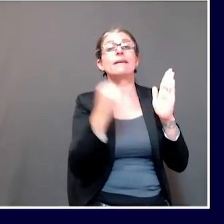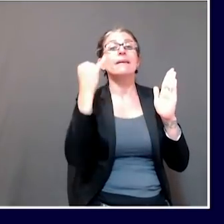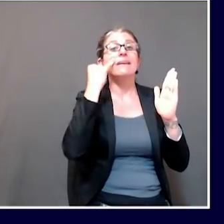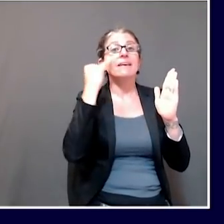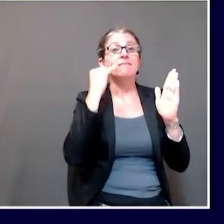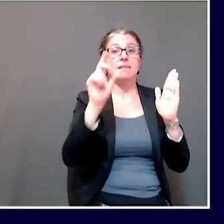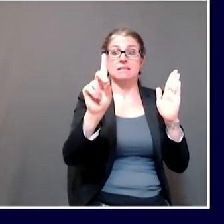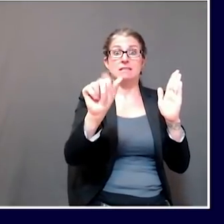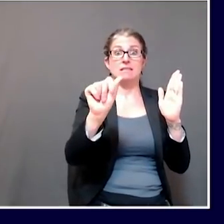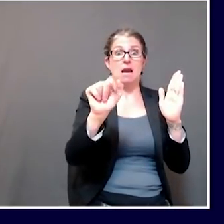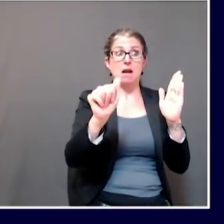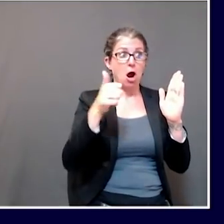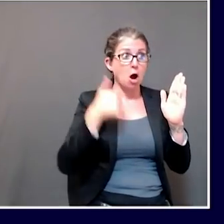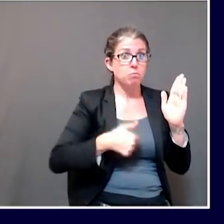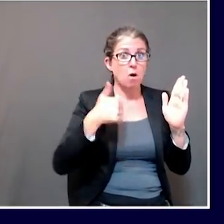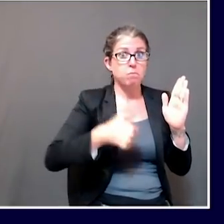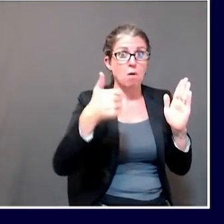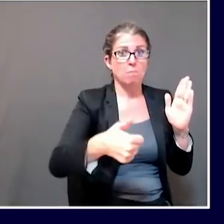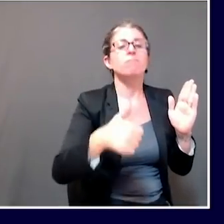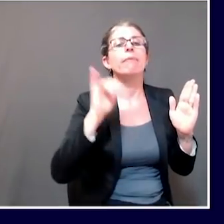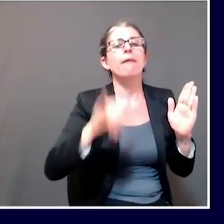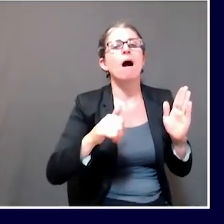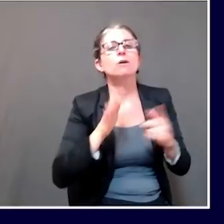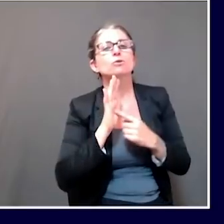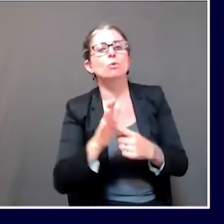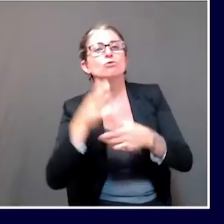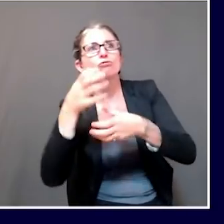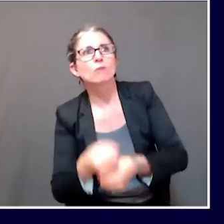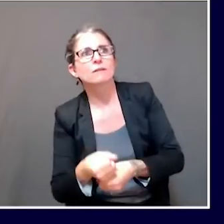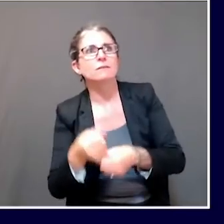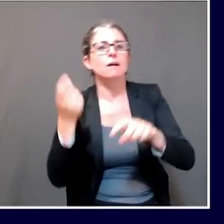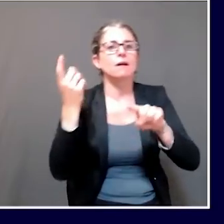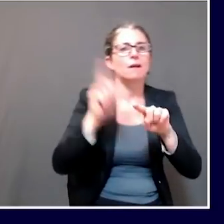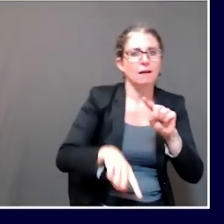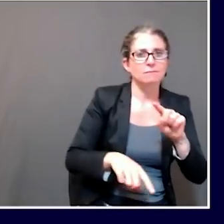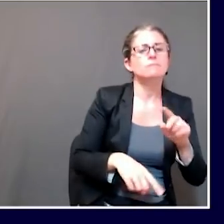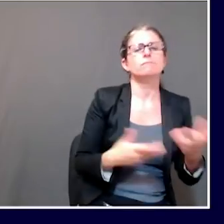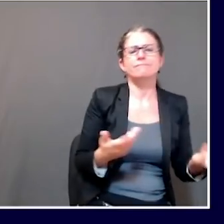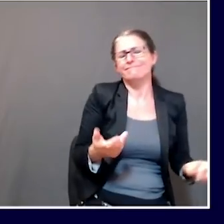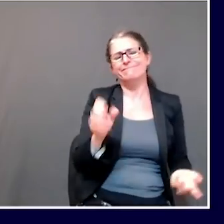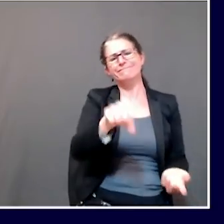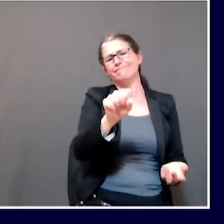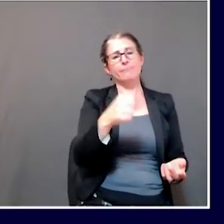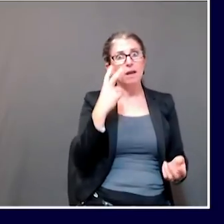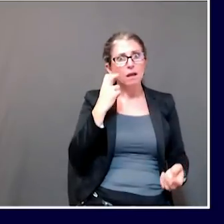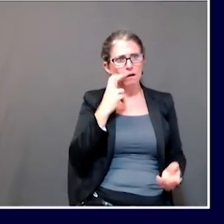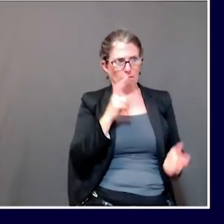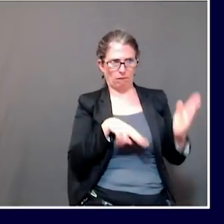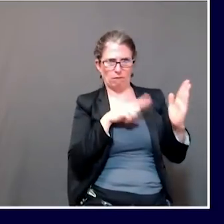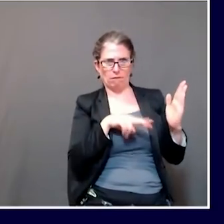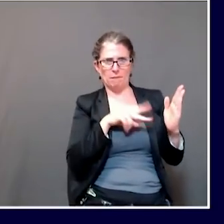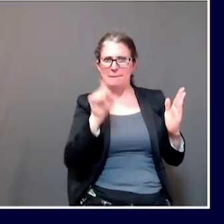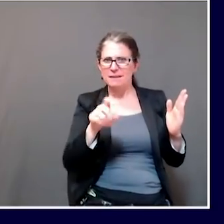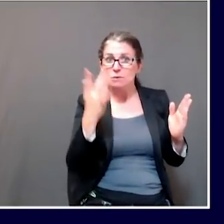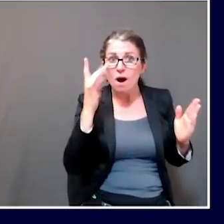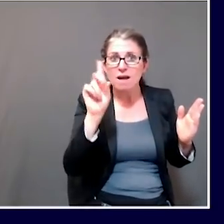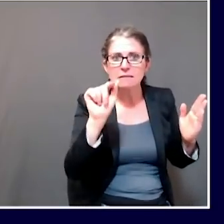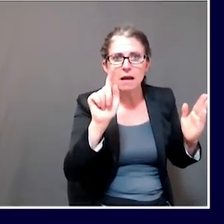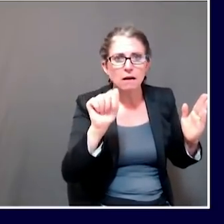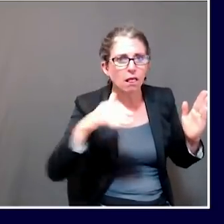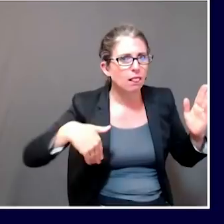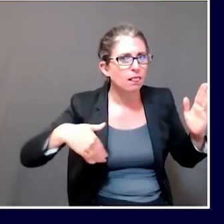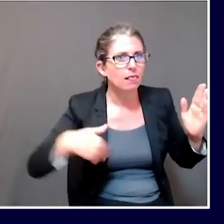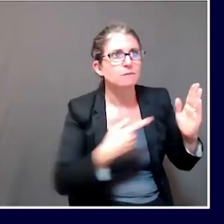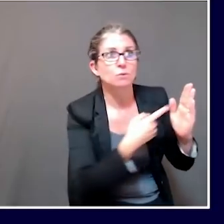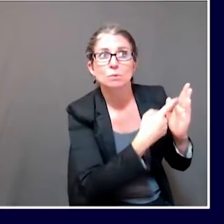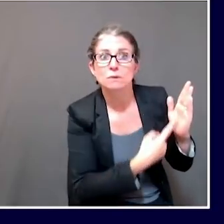that's natural in a process of this nature is understandable. I see it and I get where it comes from. But at the same time, the